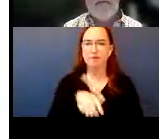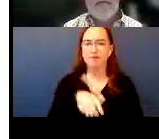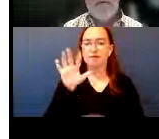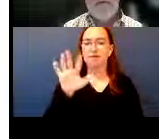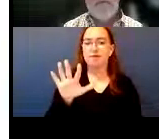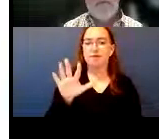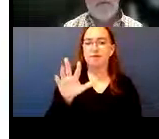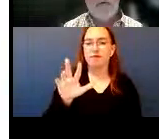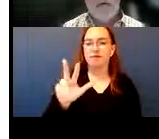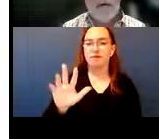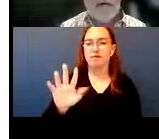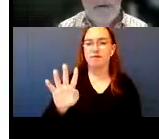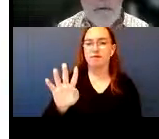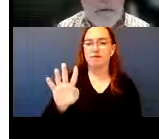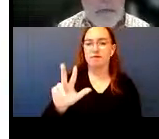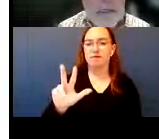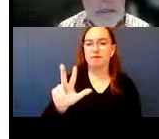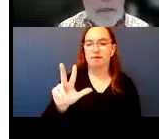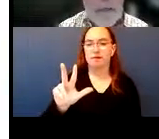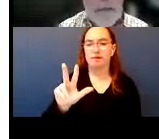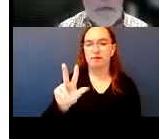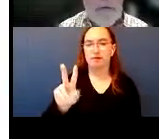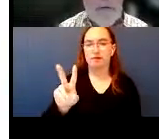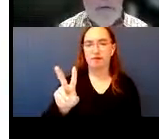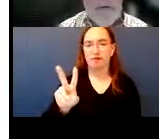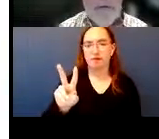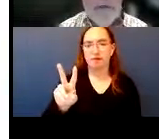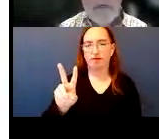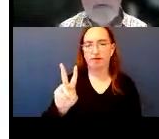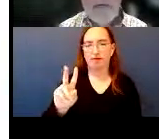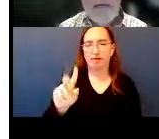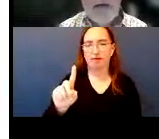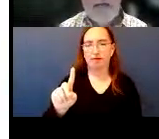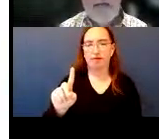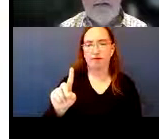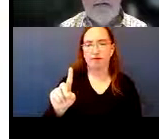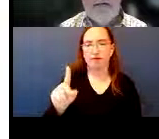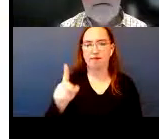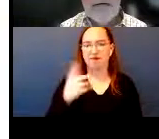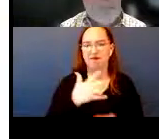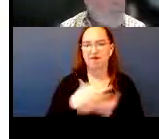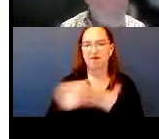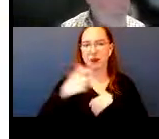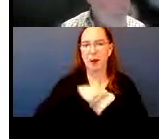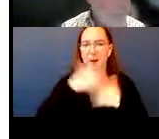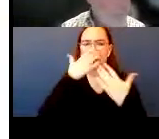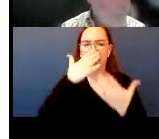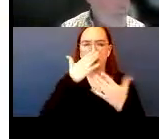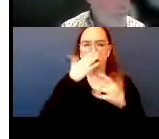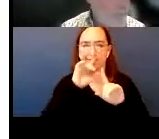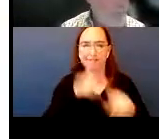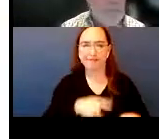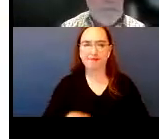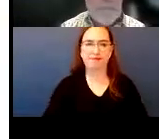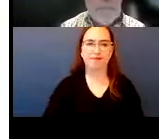5, 4, 3, 2, 1. Thank you.